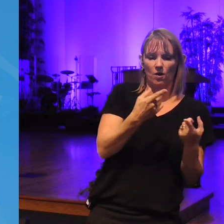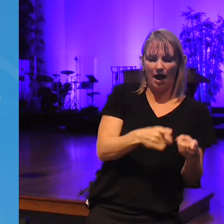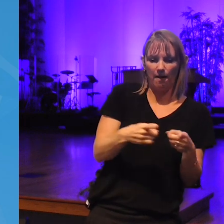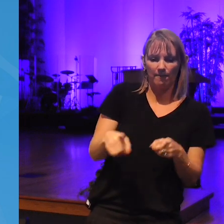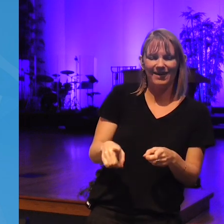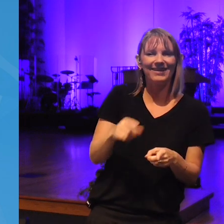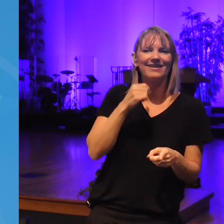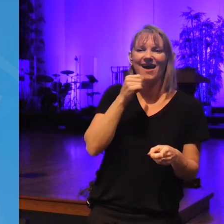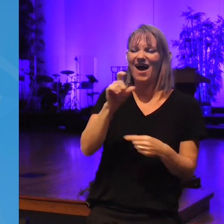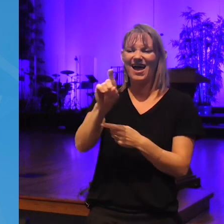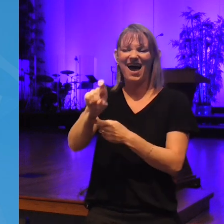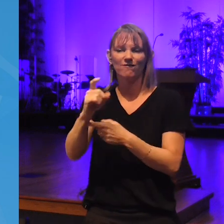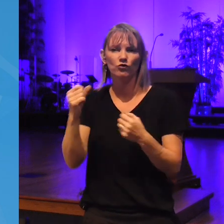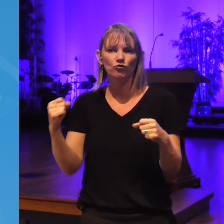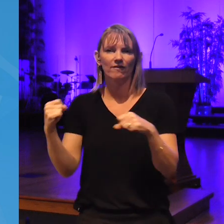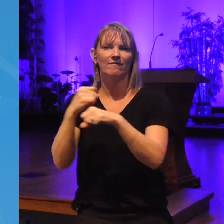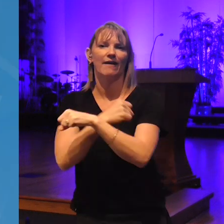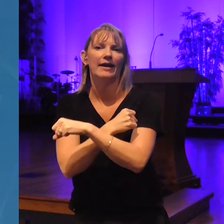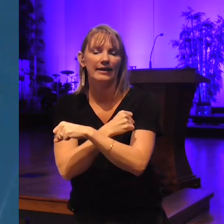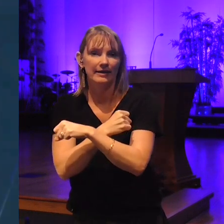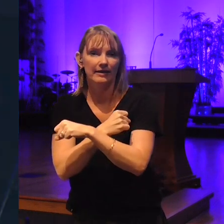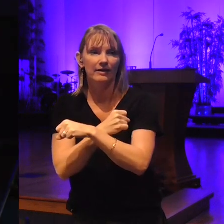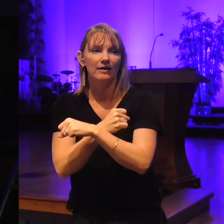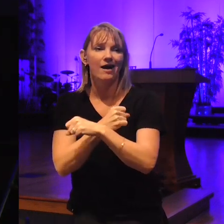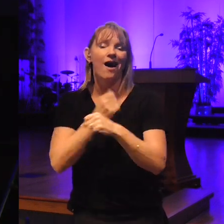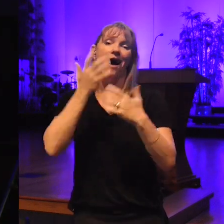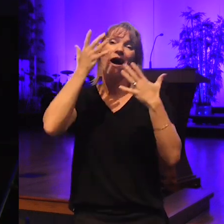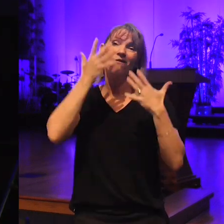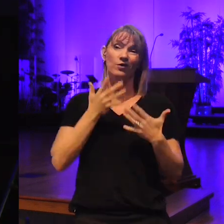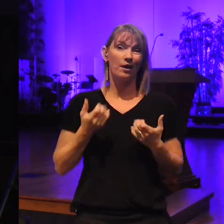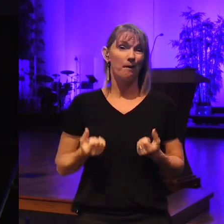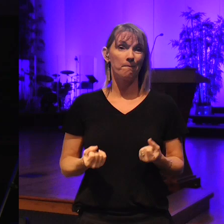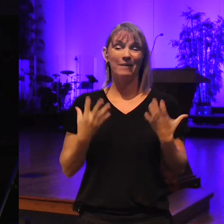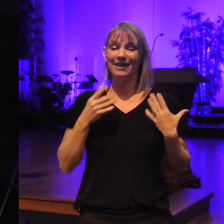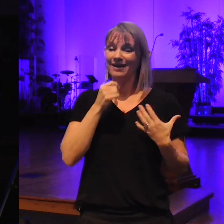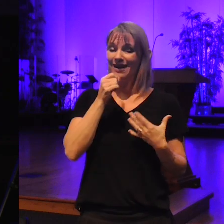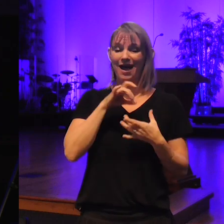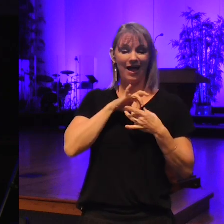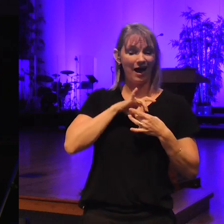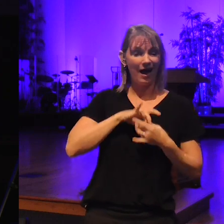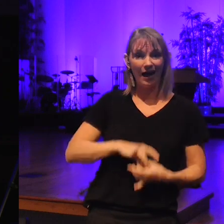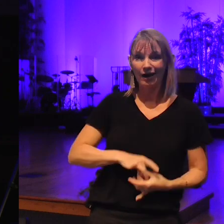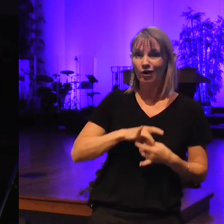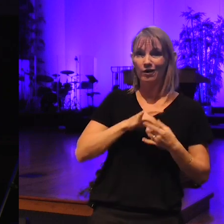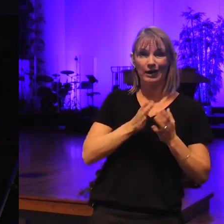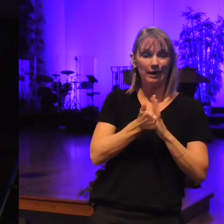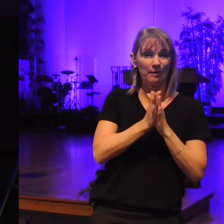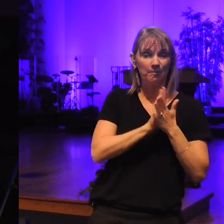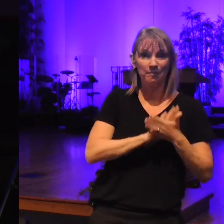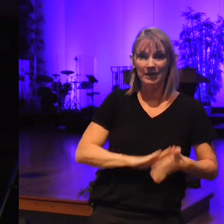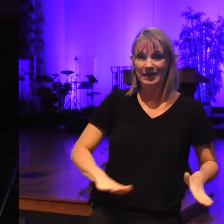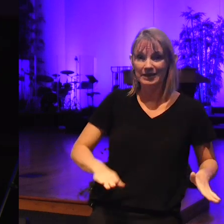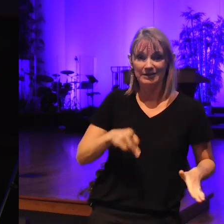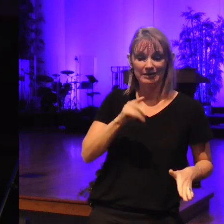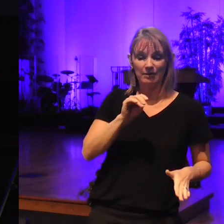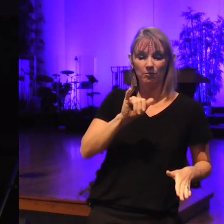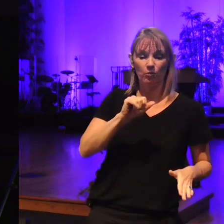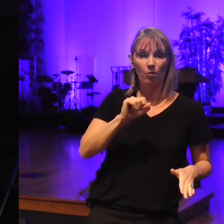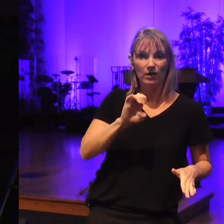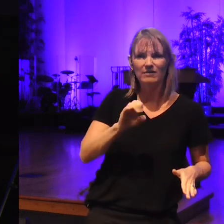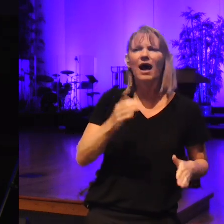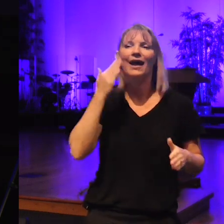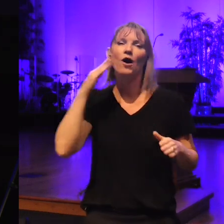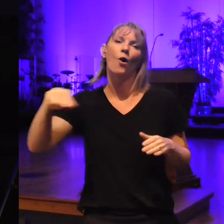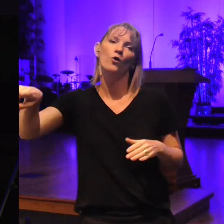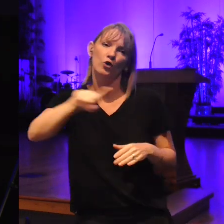needing to fight. But unfortunately, many are not anchored in peace and poise. Now, I know all of you